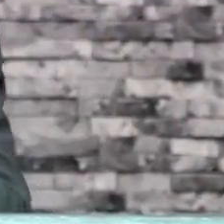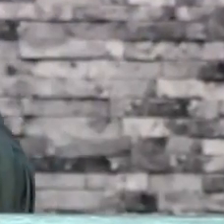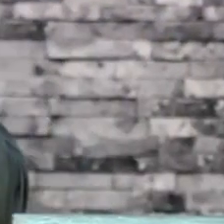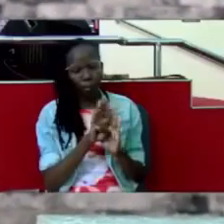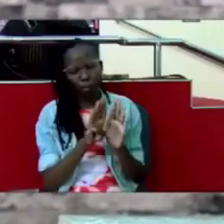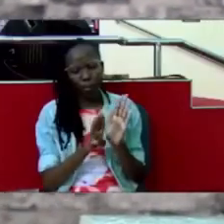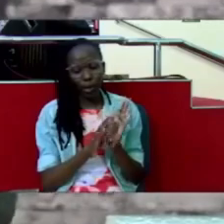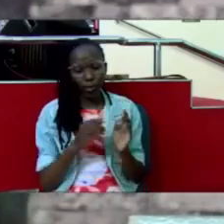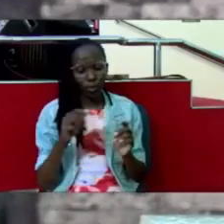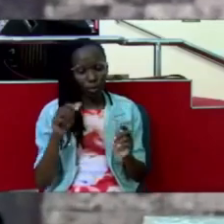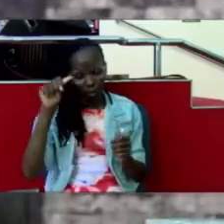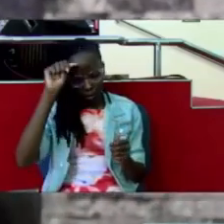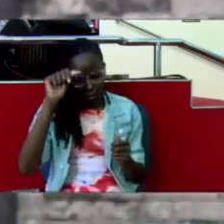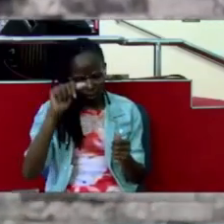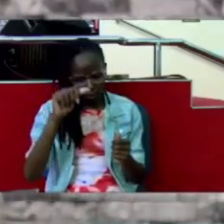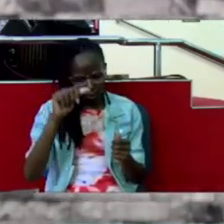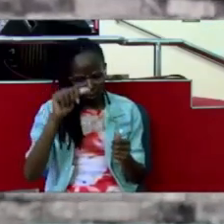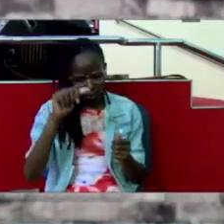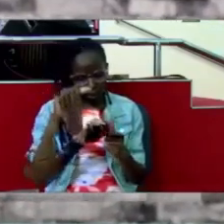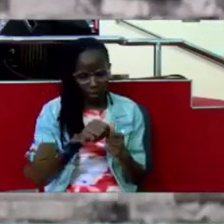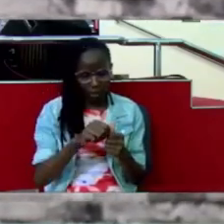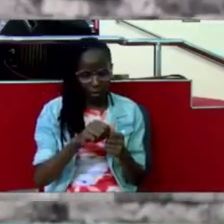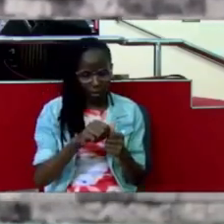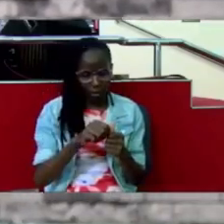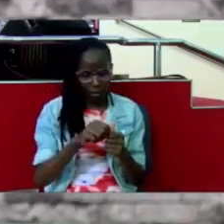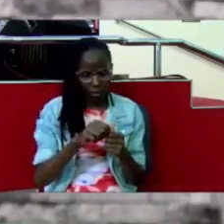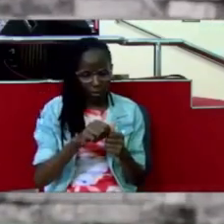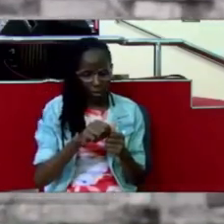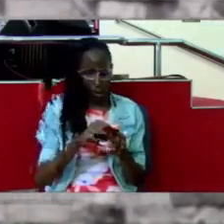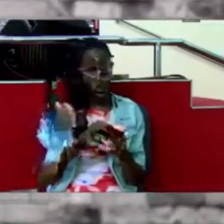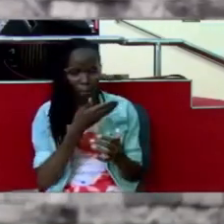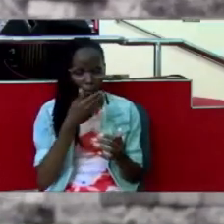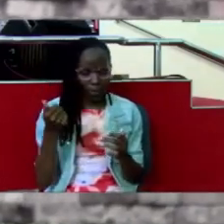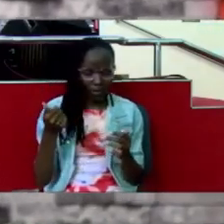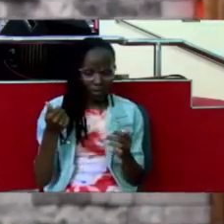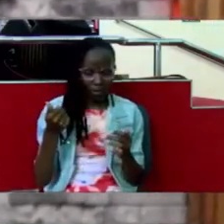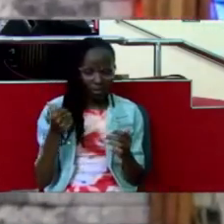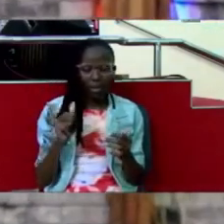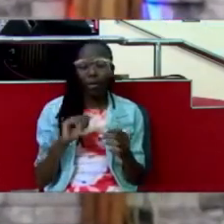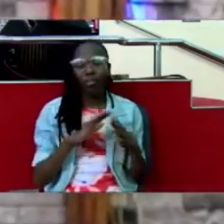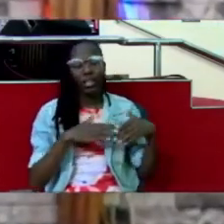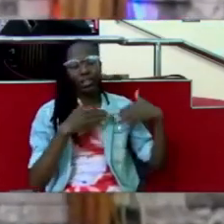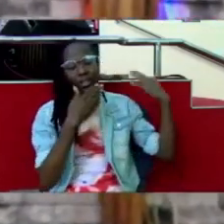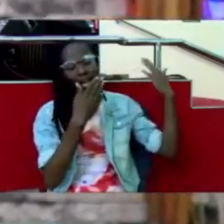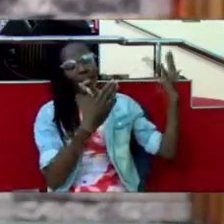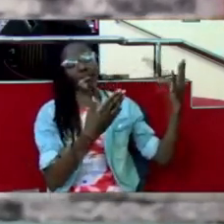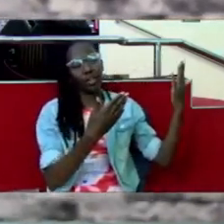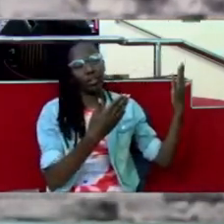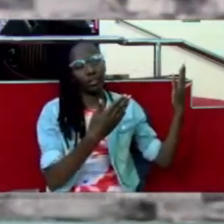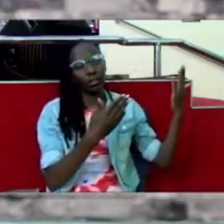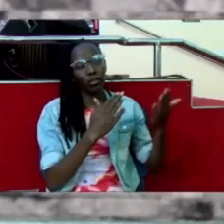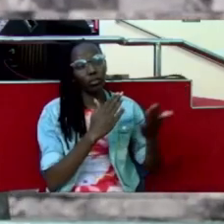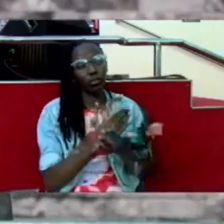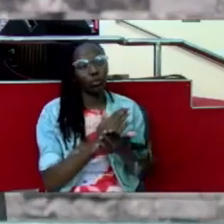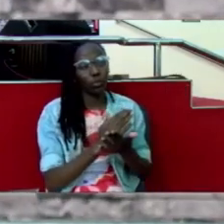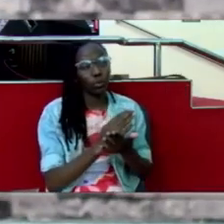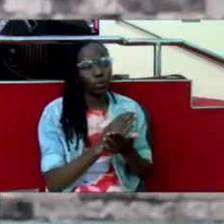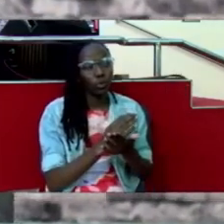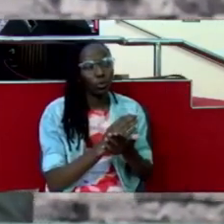that obedience is better than sacrifice. Na maneno la Mungu, neno la Mungu linatukumbusha kwamba kutii ni afadhali kushinda